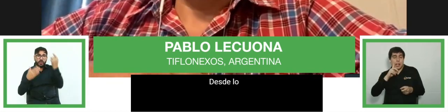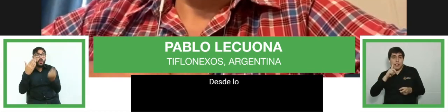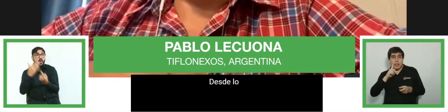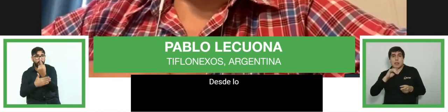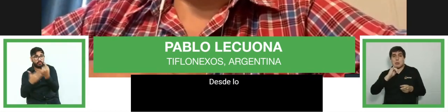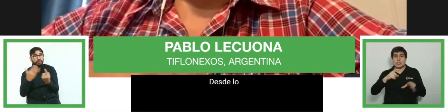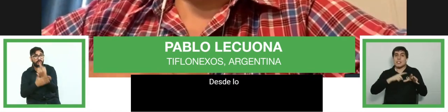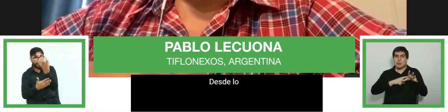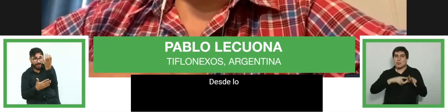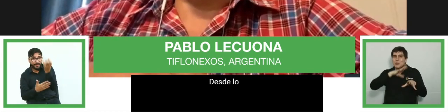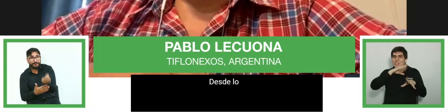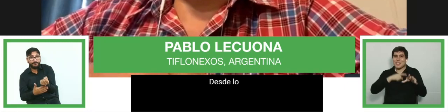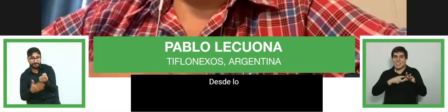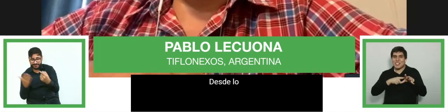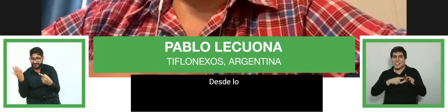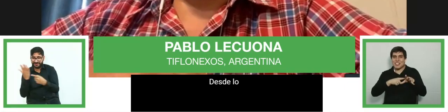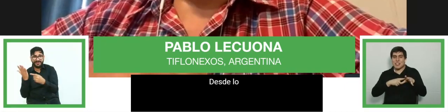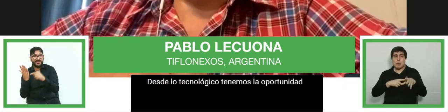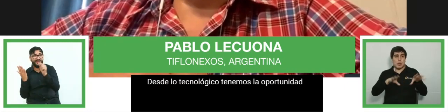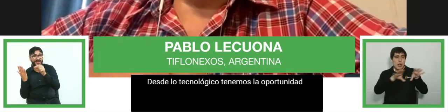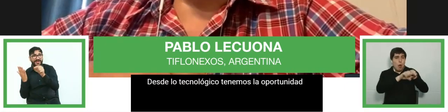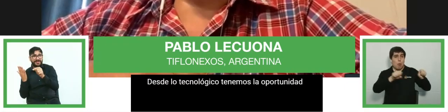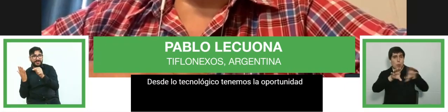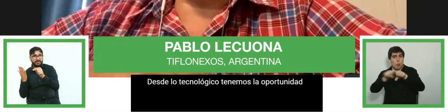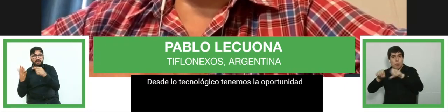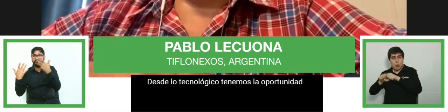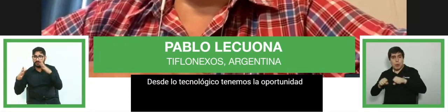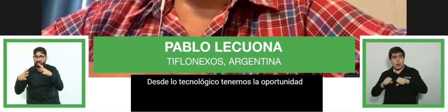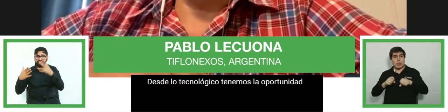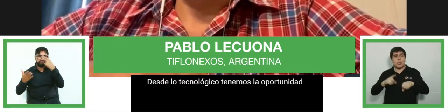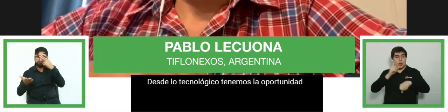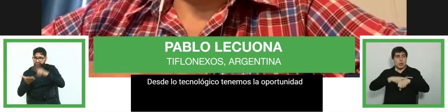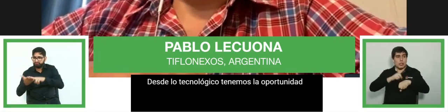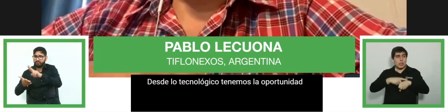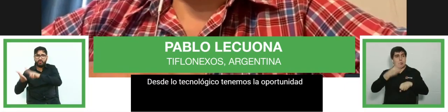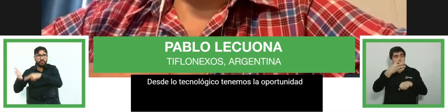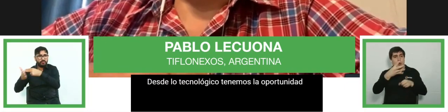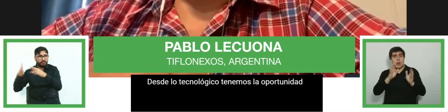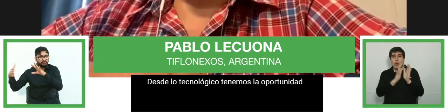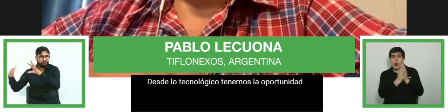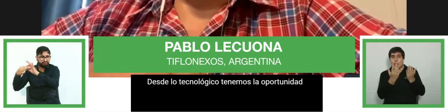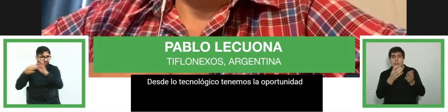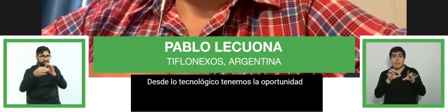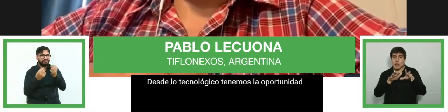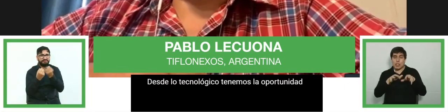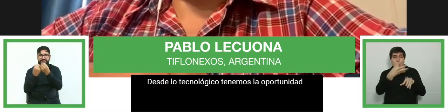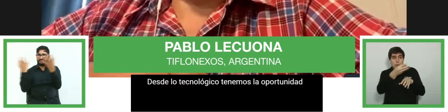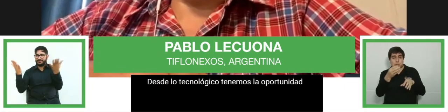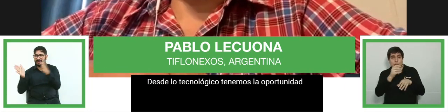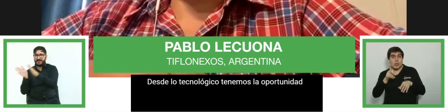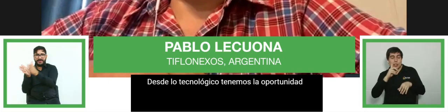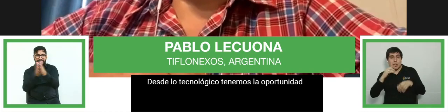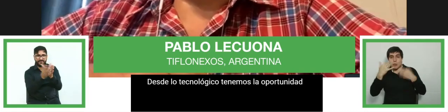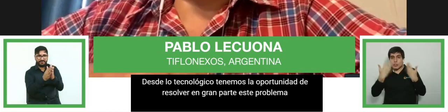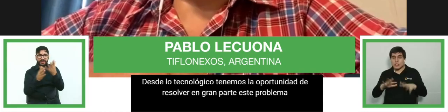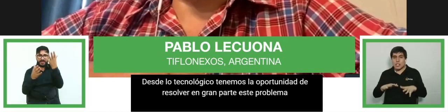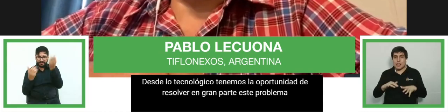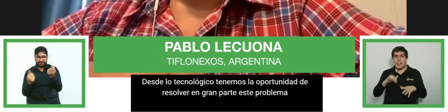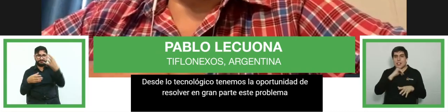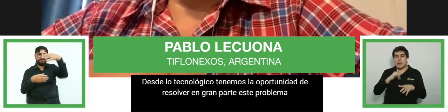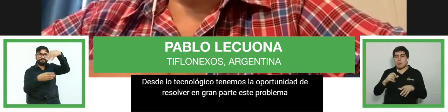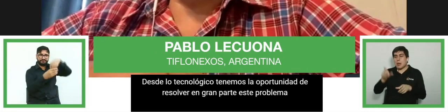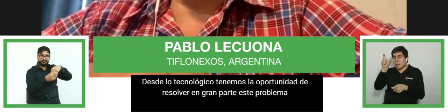the partnerships with publishing houses, having the files in time and people sitting adapting. This book can